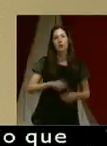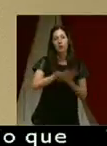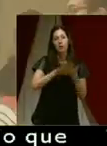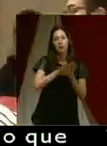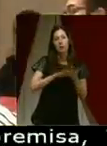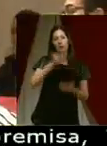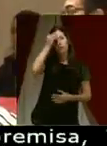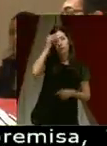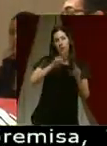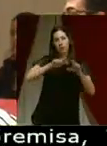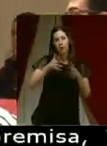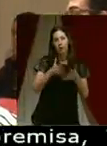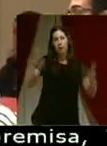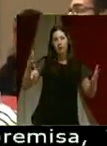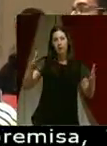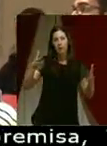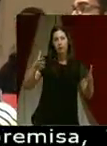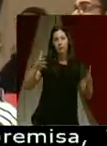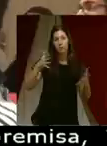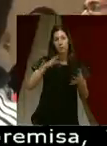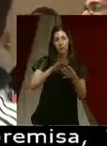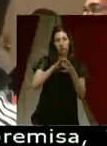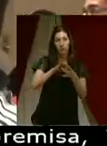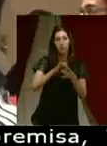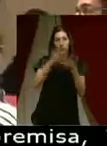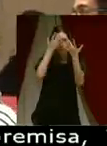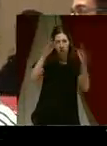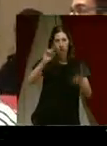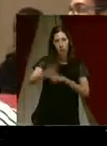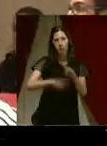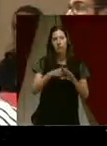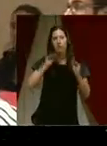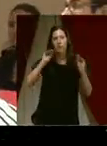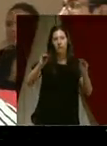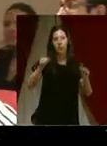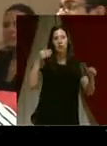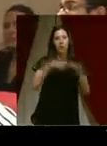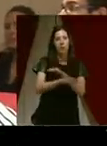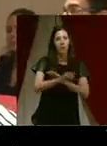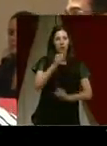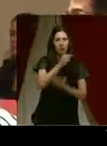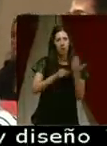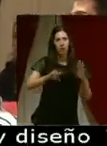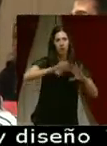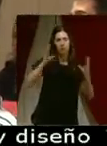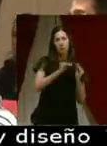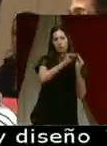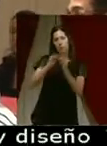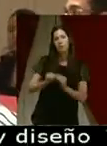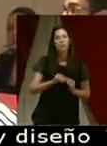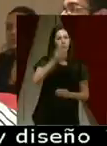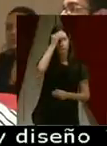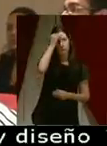we are starting from a statement, which is that large companies and everything that has to do with universal design